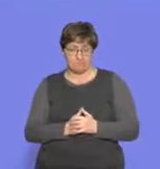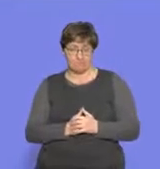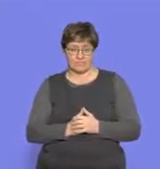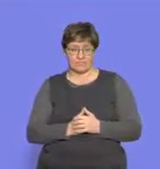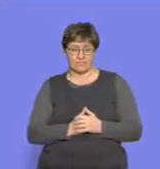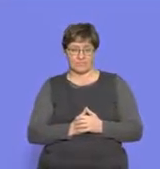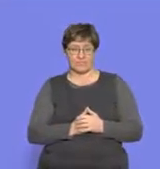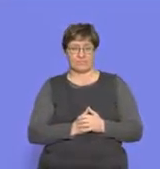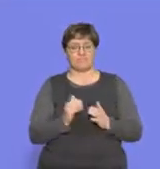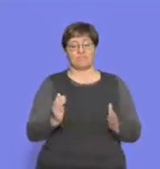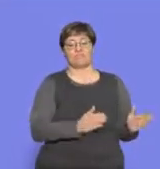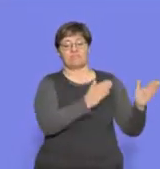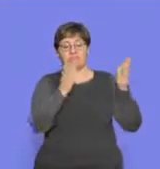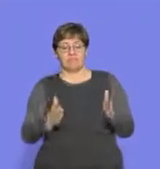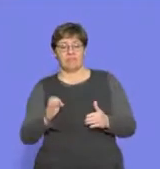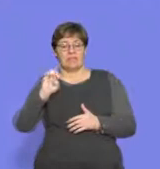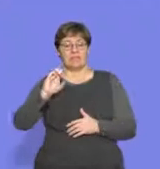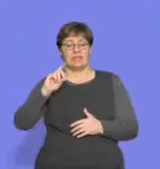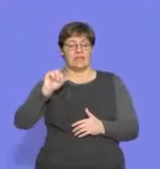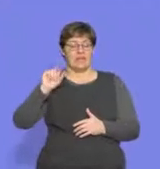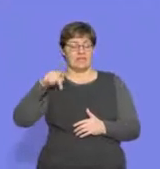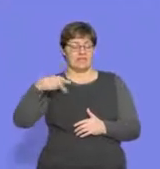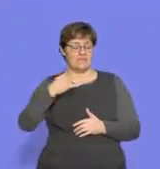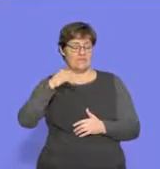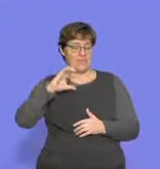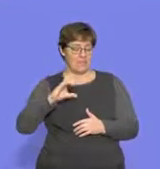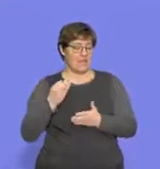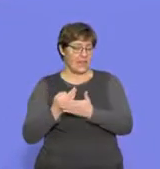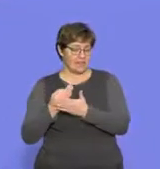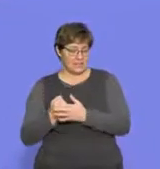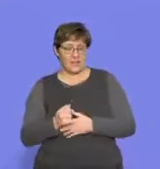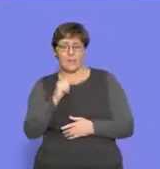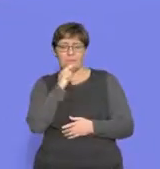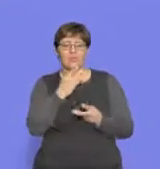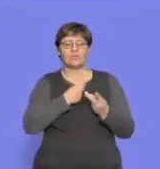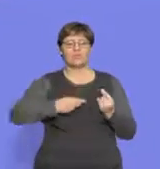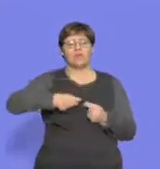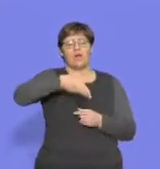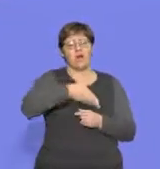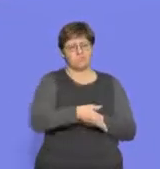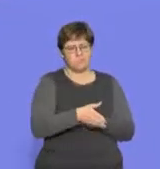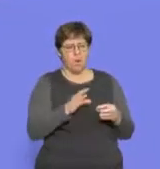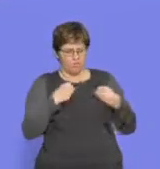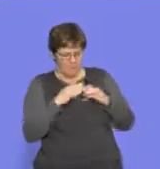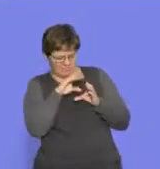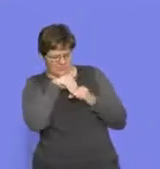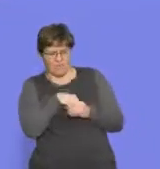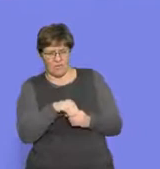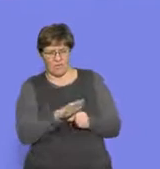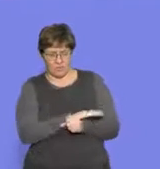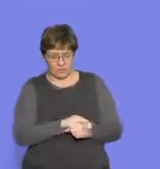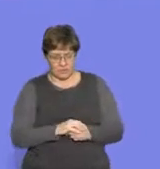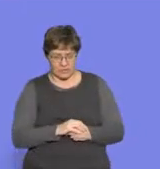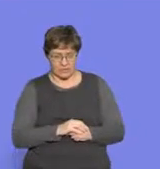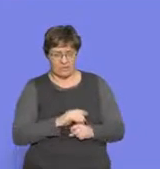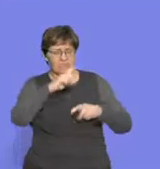When we talk of the edaphic factors, we refer to those factors that are in the soil and all its properties. So the type